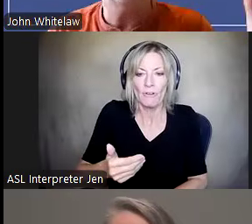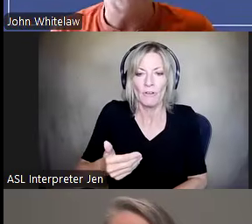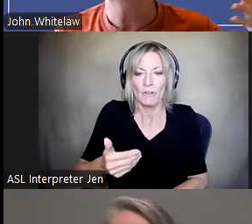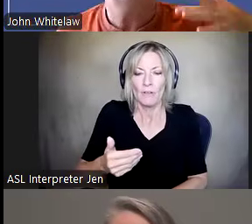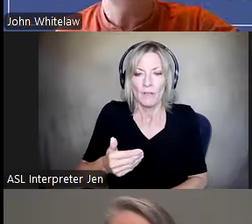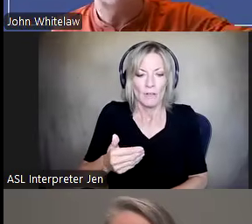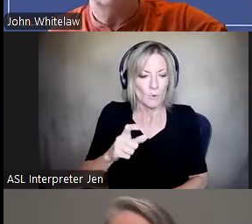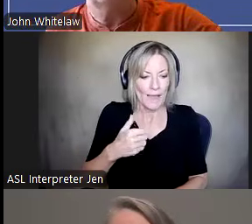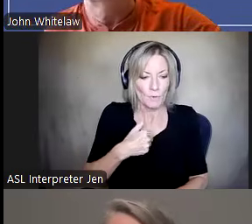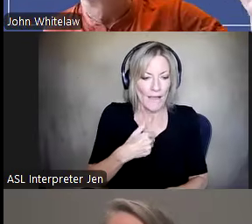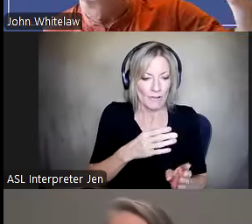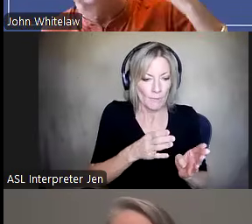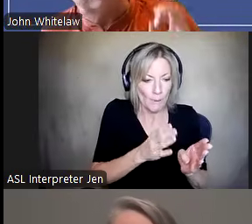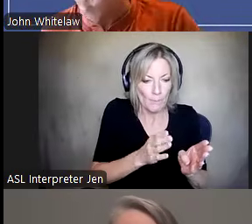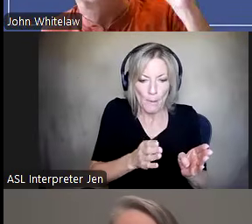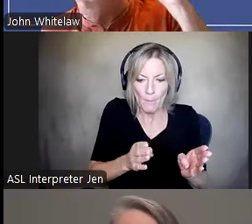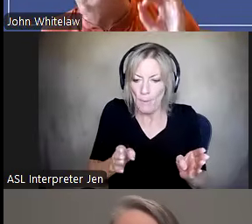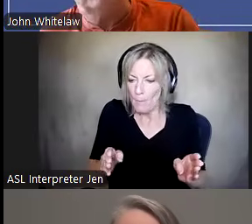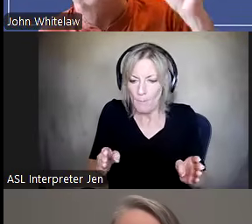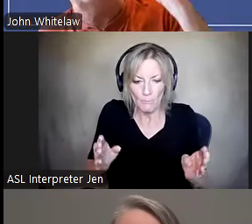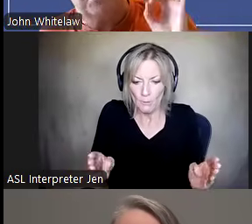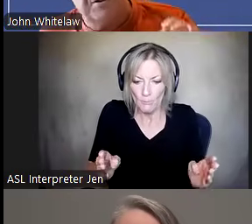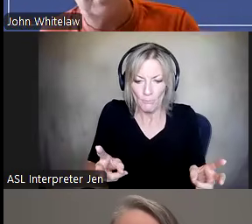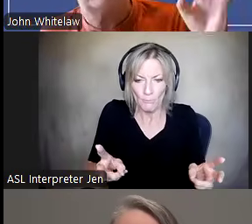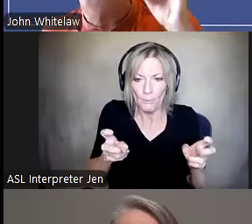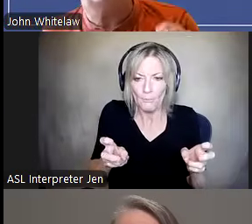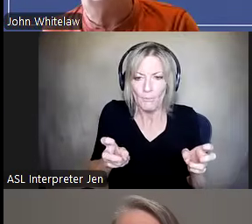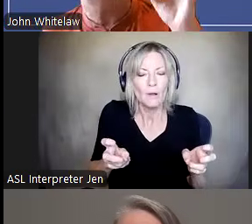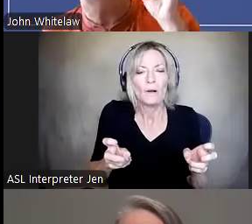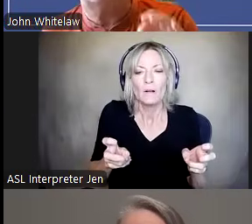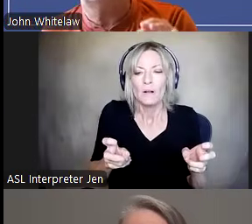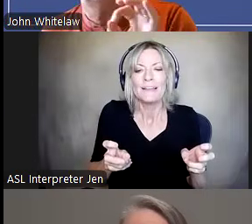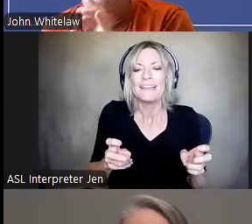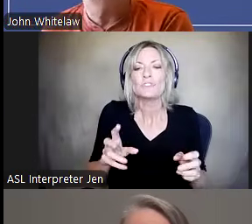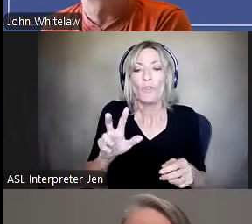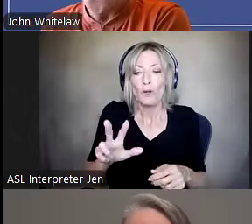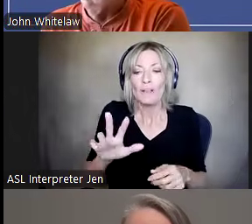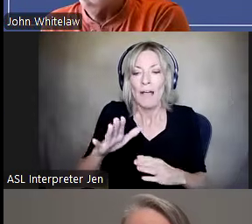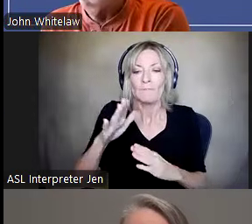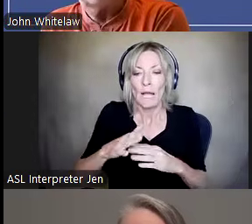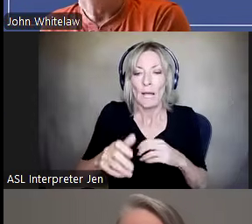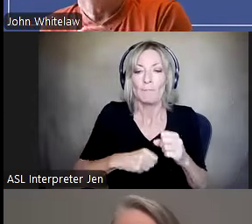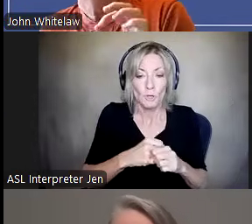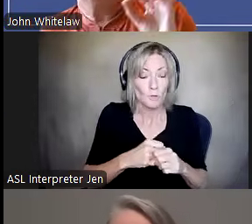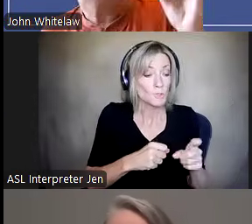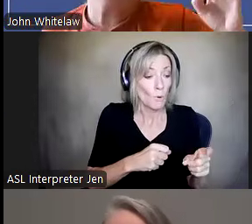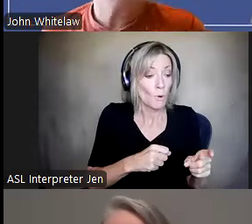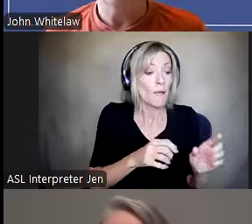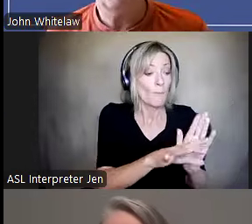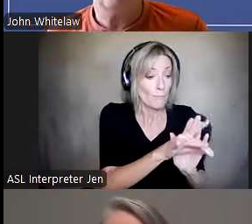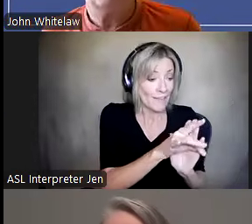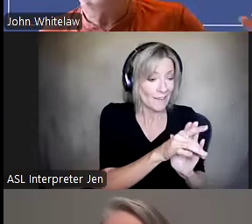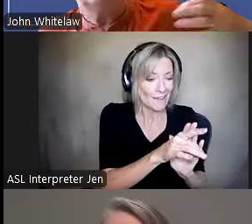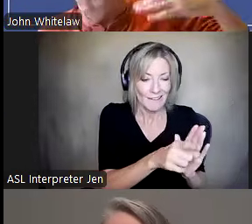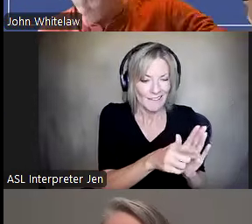two together or three together. They literally look at the 35 highest years. A couple of